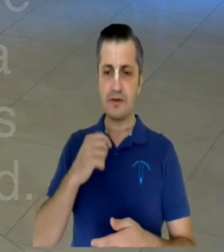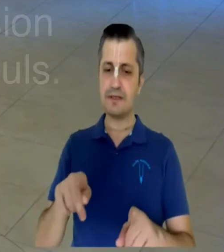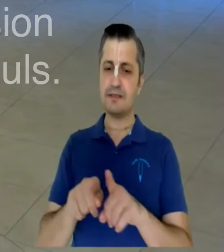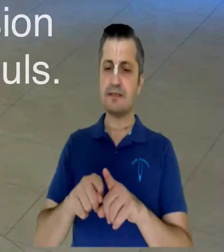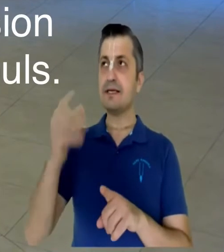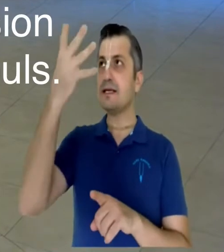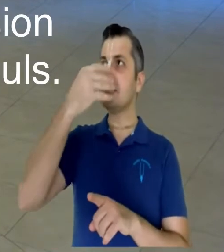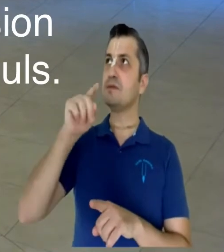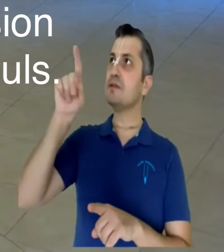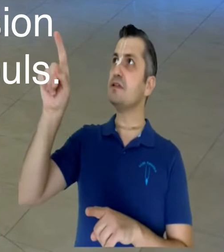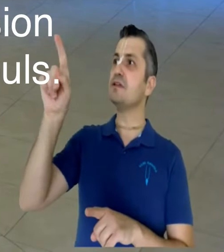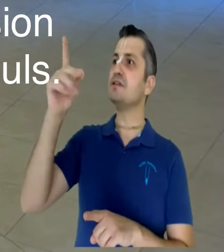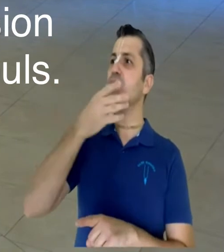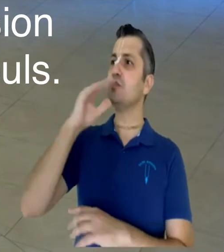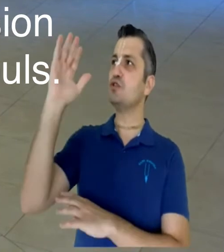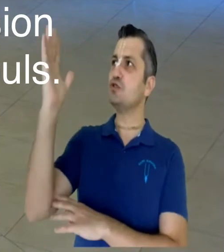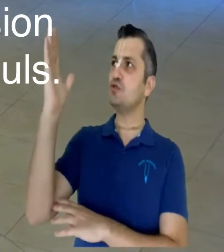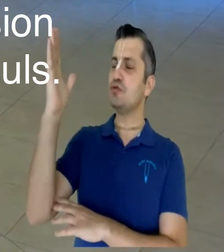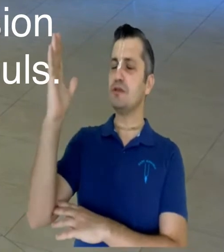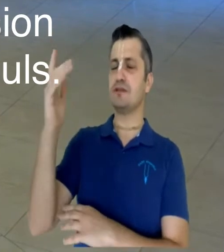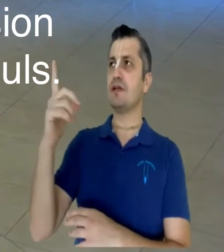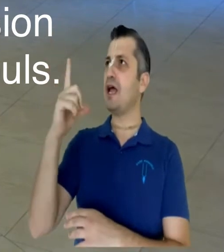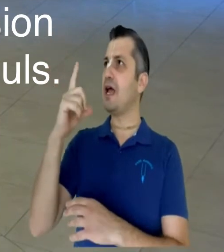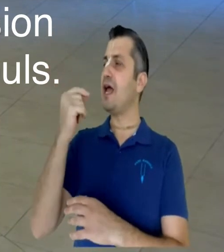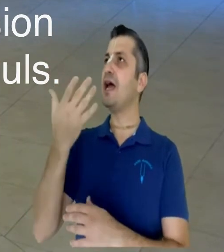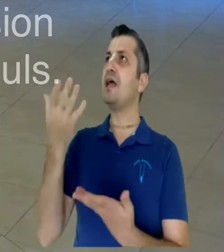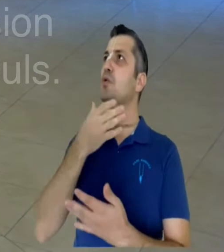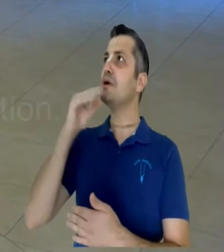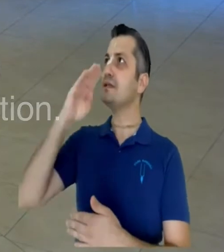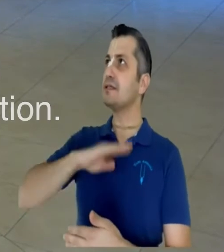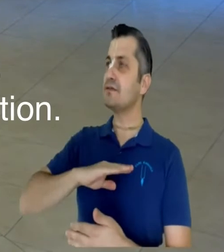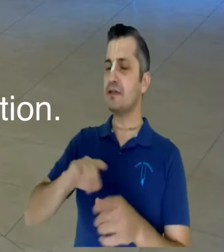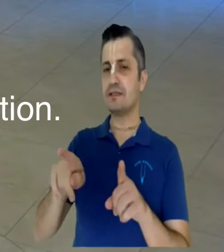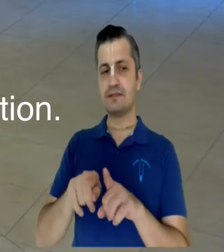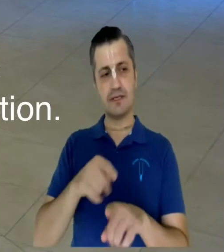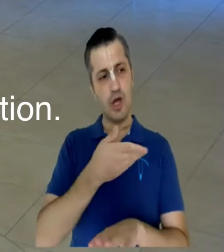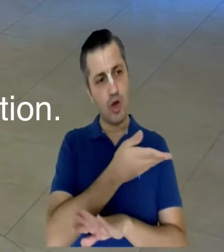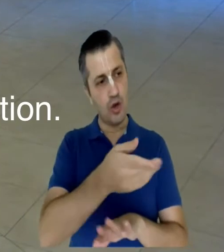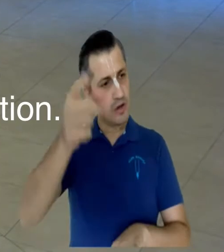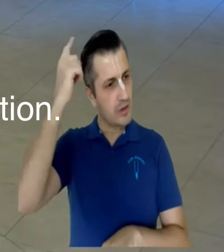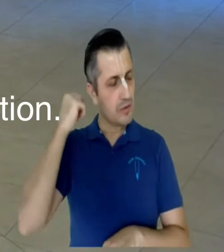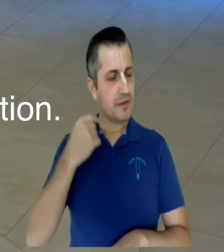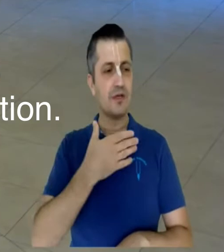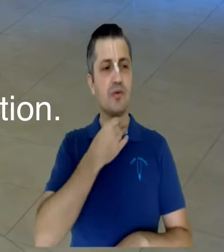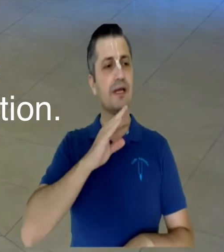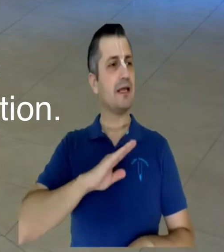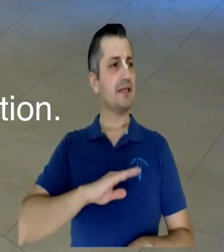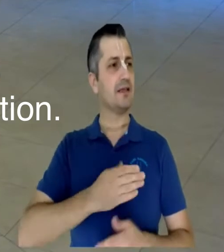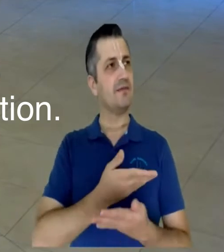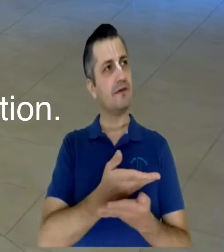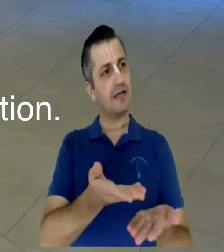Bhevacha Patitanam Pavanebhyo Vaishnavebhyo Namo Namaha Jai Shri Krishna Chaitanya